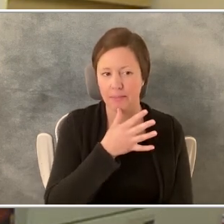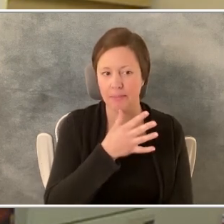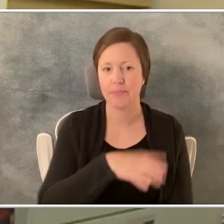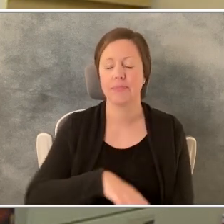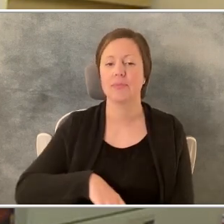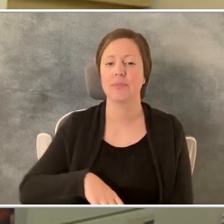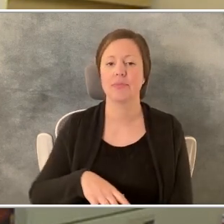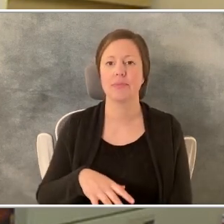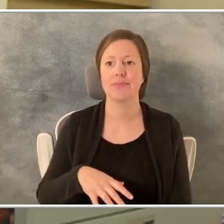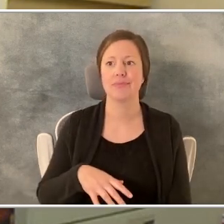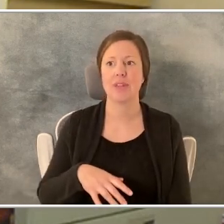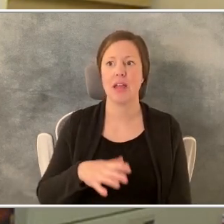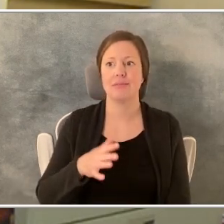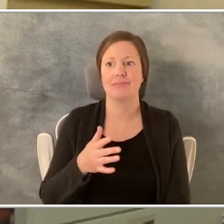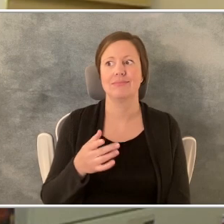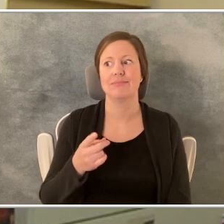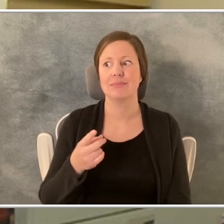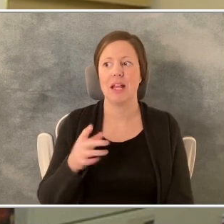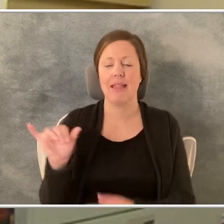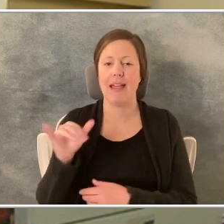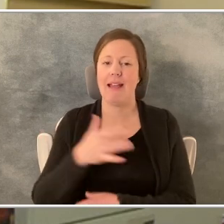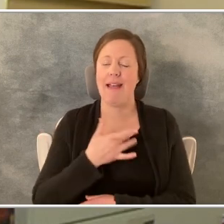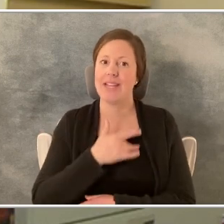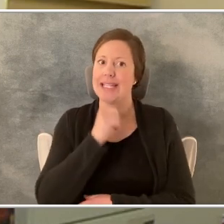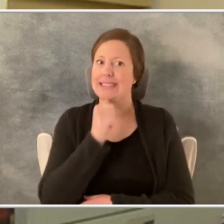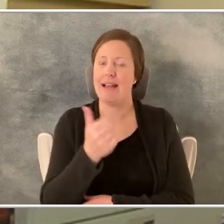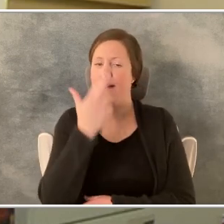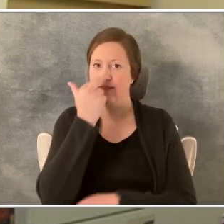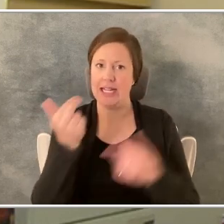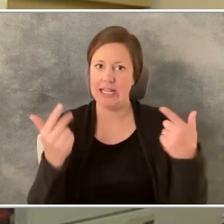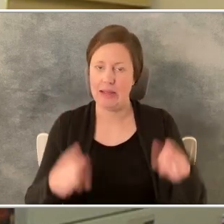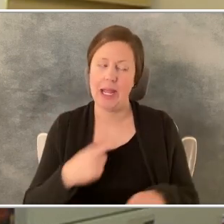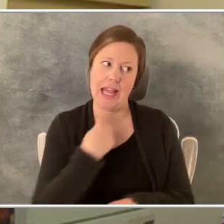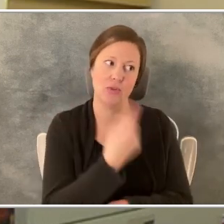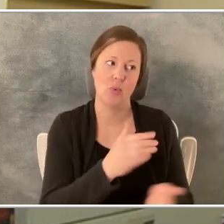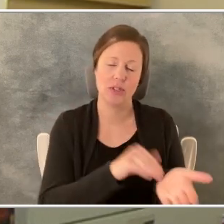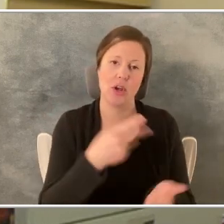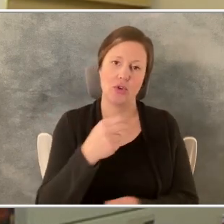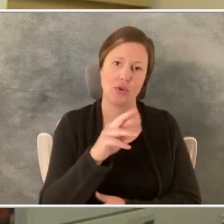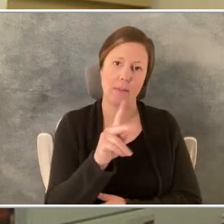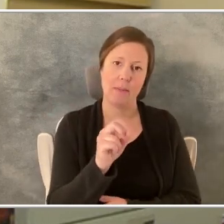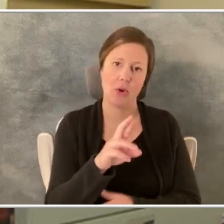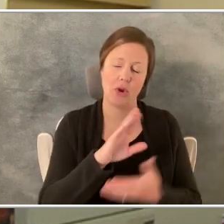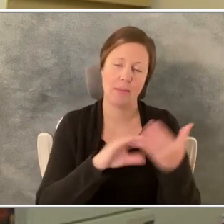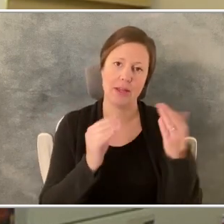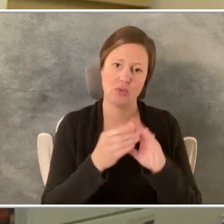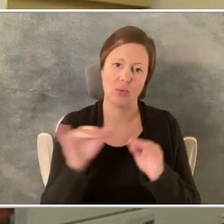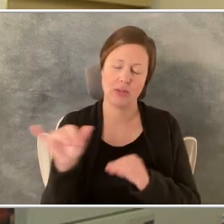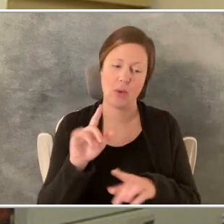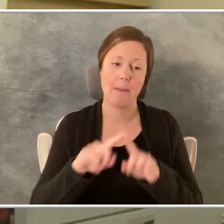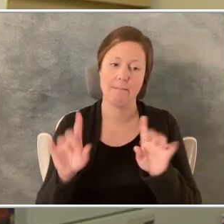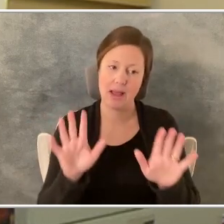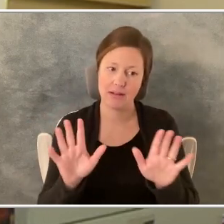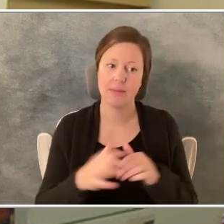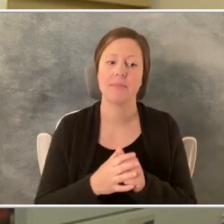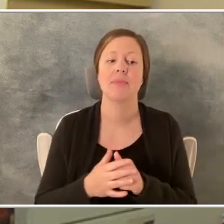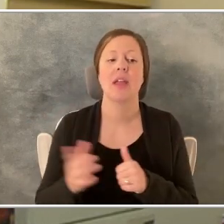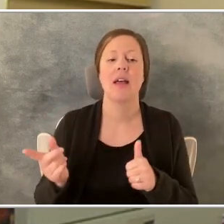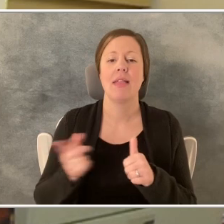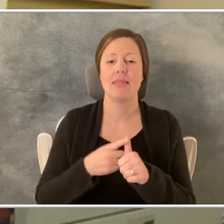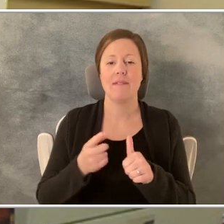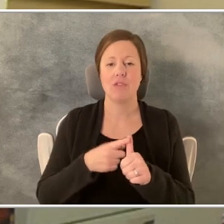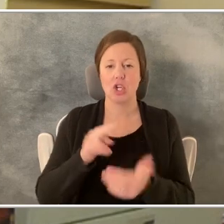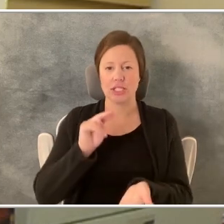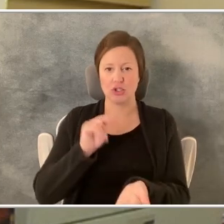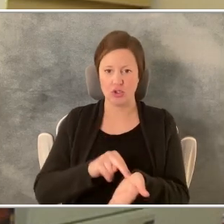to be coincidence. And I told Dr. Parker this story as well. But the first nurse she had down at Swedish